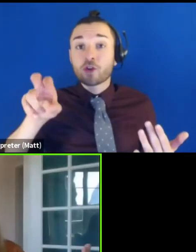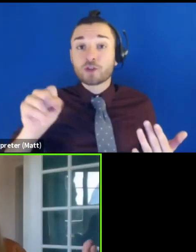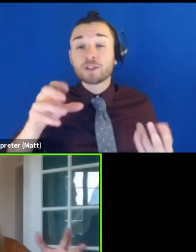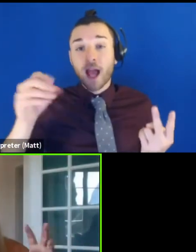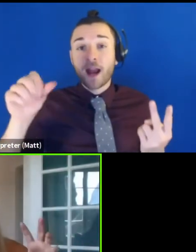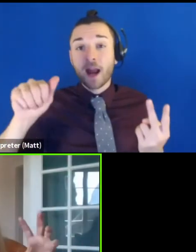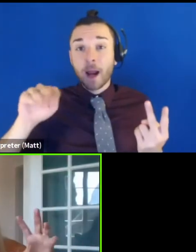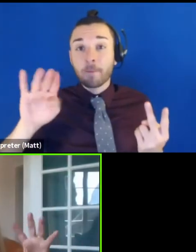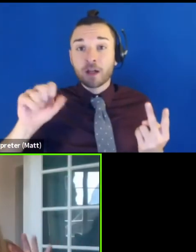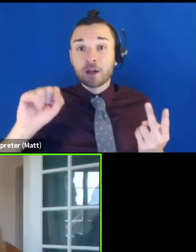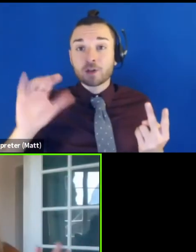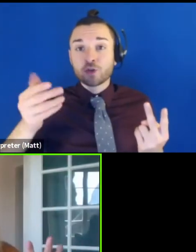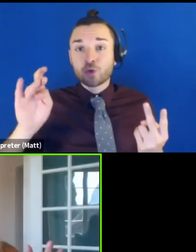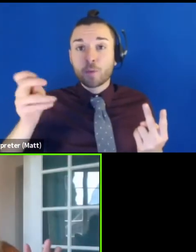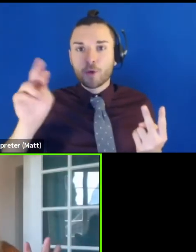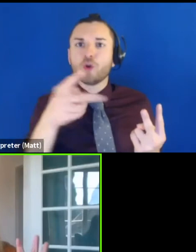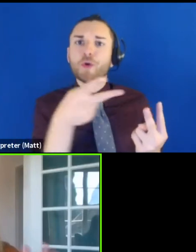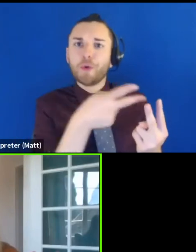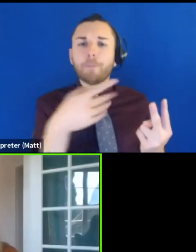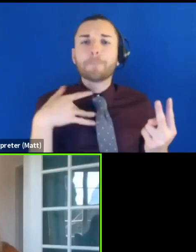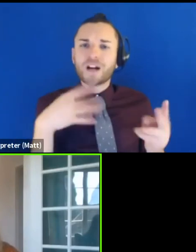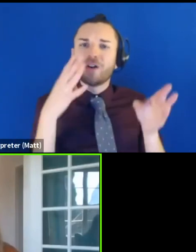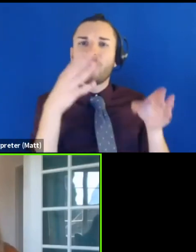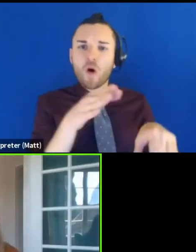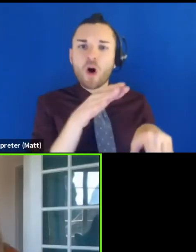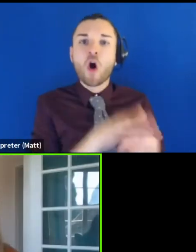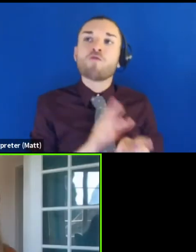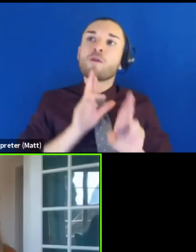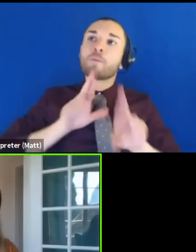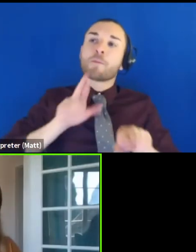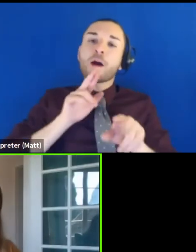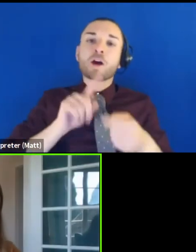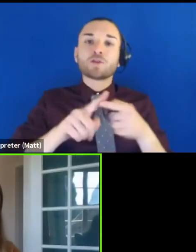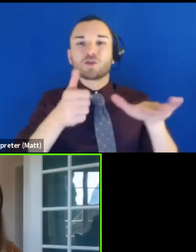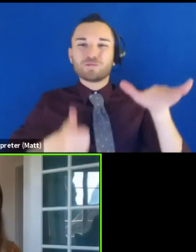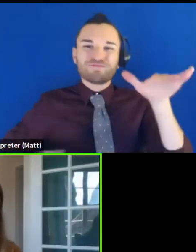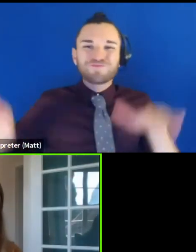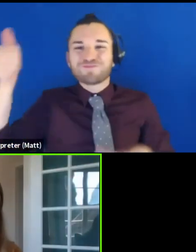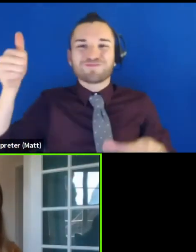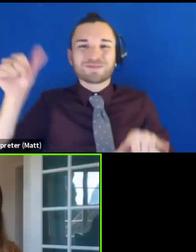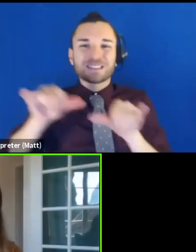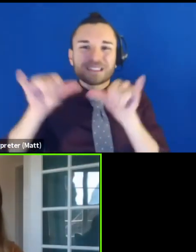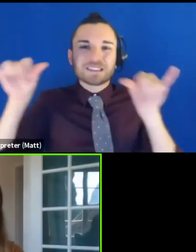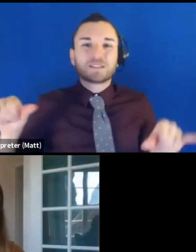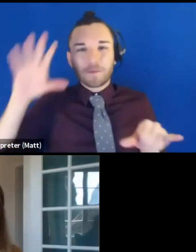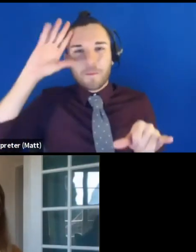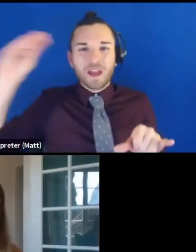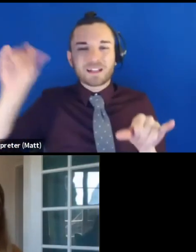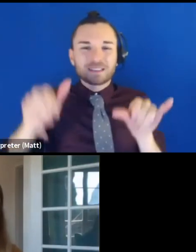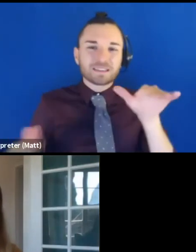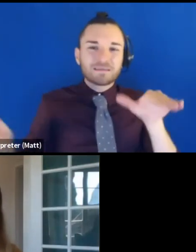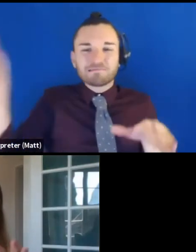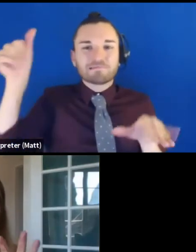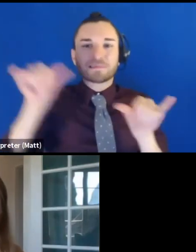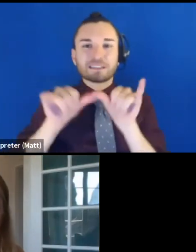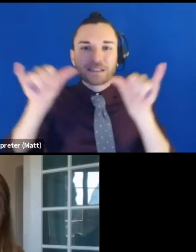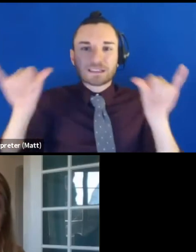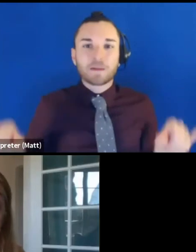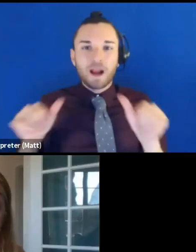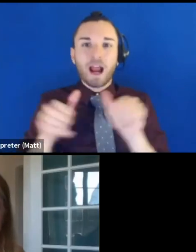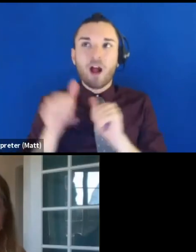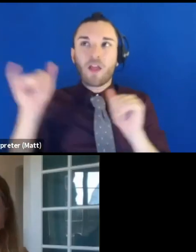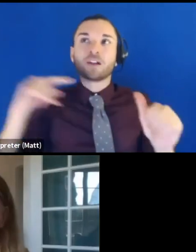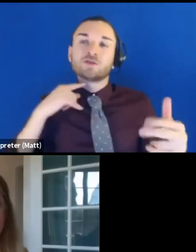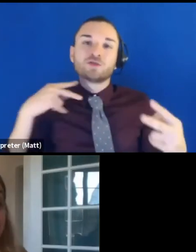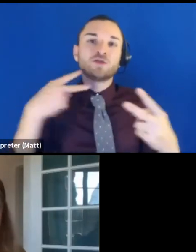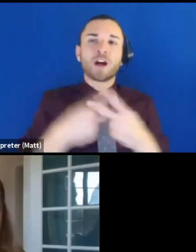are their humor is responding to patriarchy. You know, the trap of patriarchy. The like. Yeah, I think that's true, and I think there's a